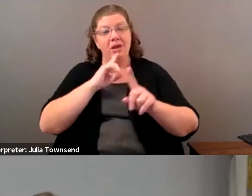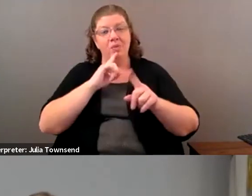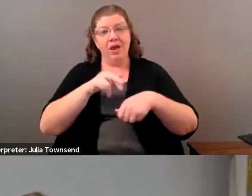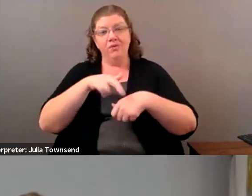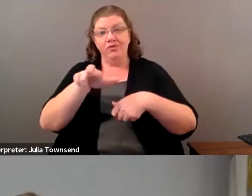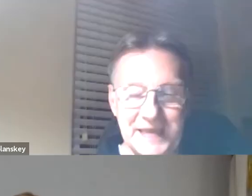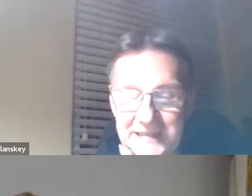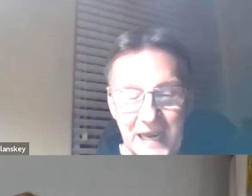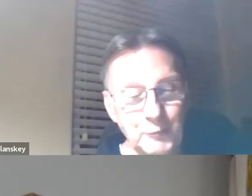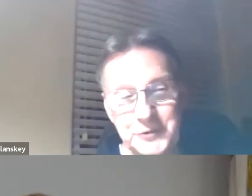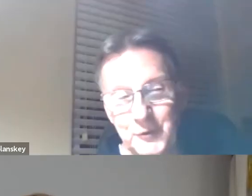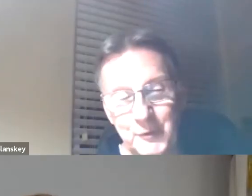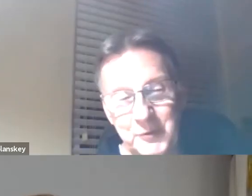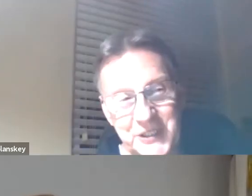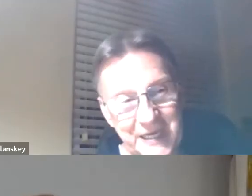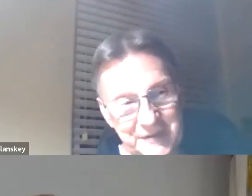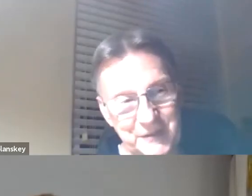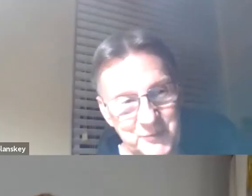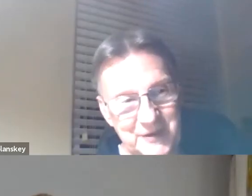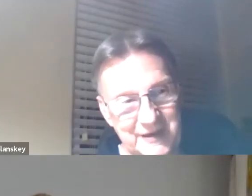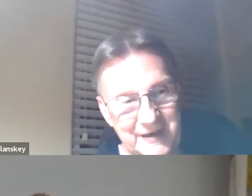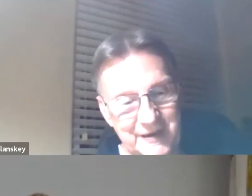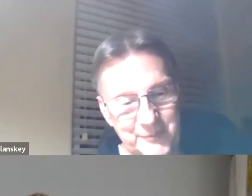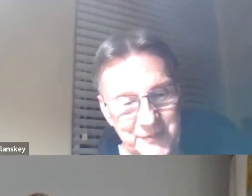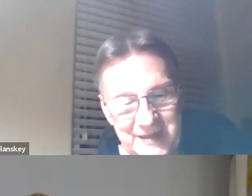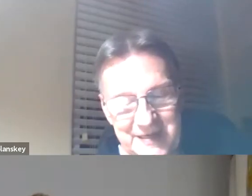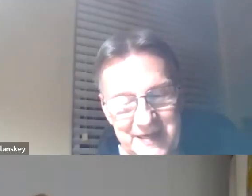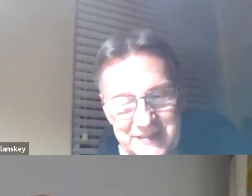folks. Yeah, and we do appreciate them.